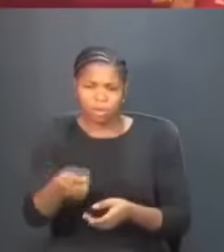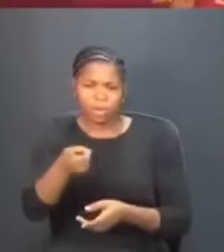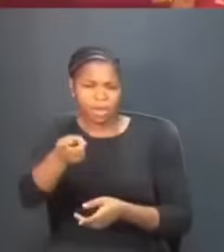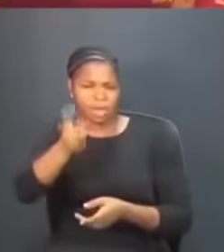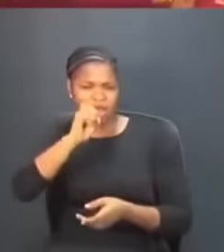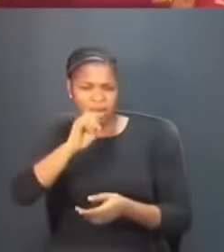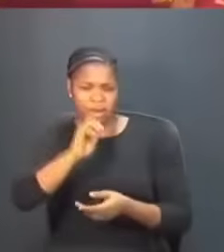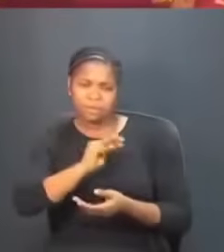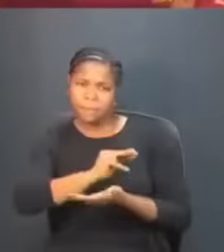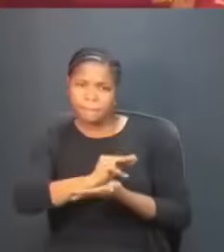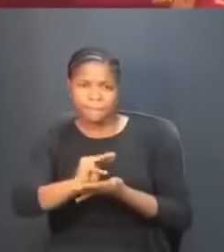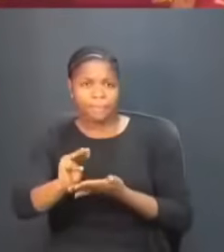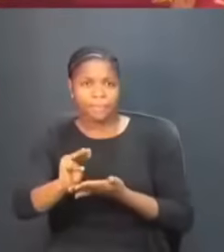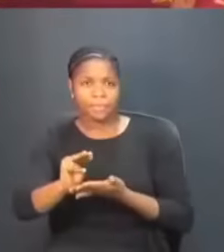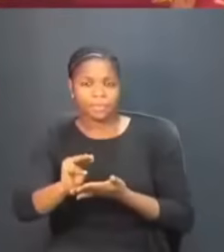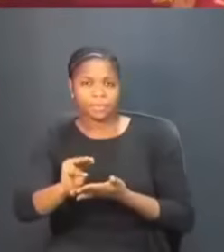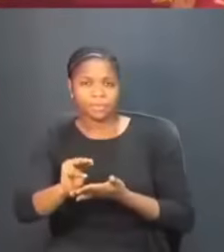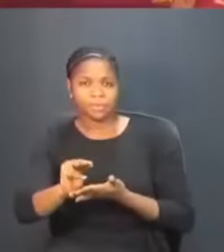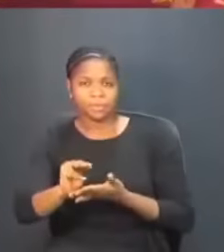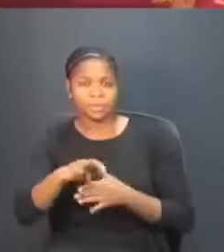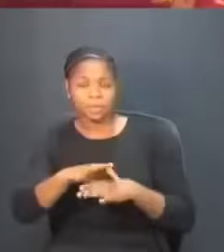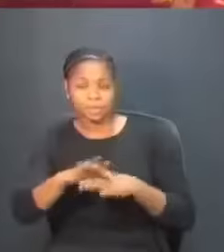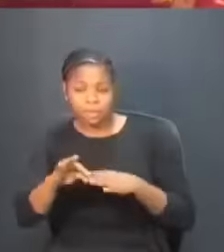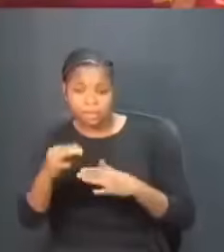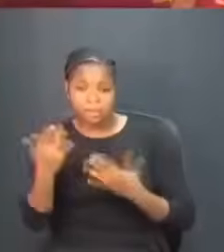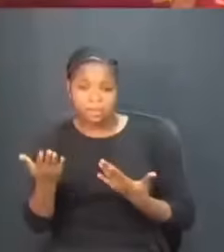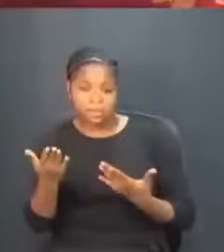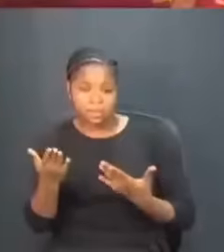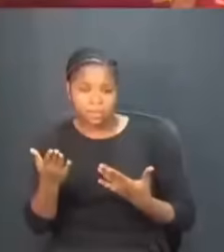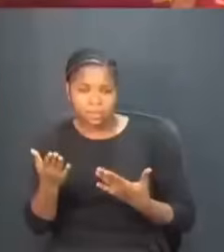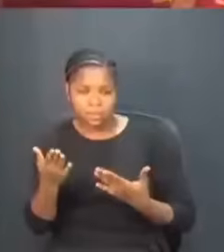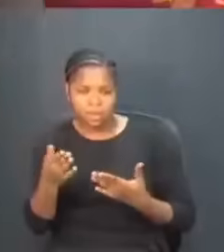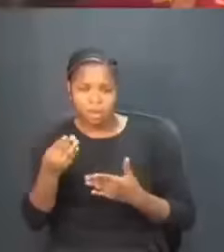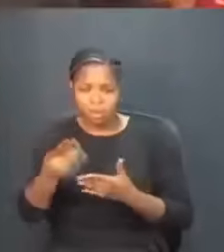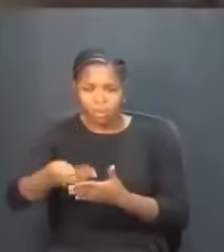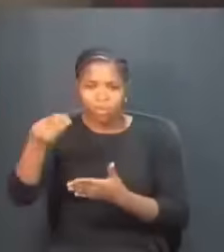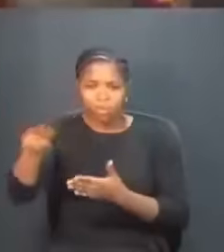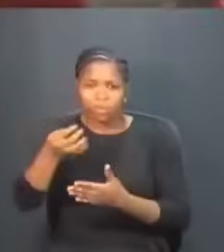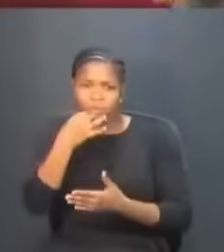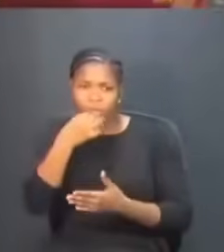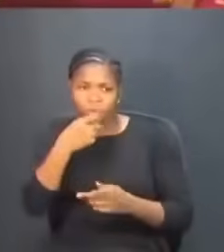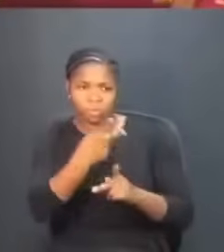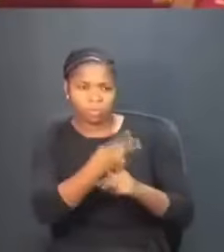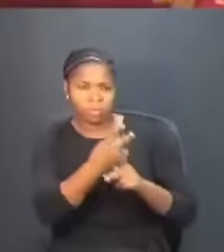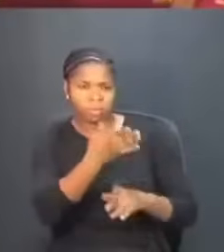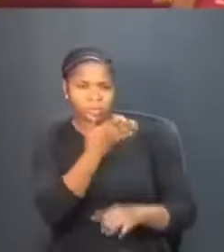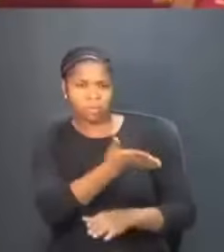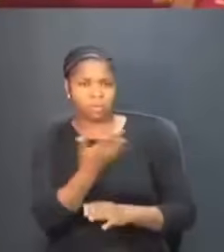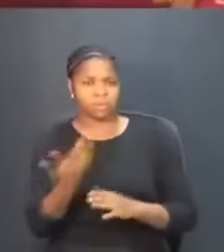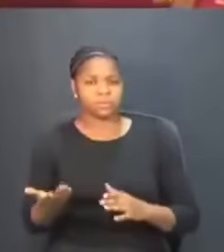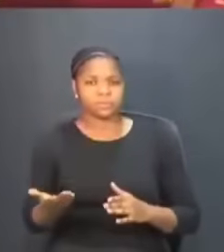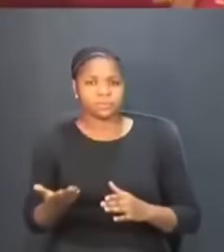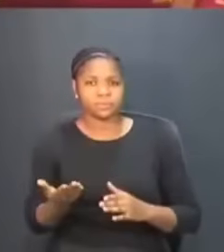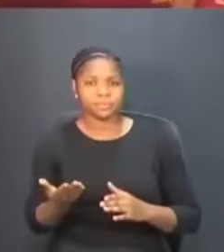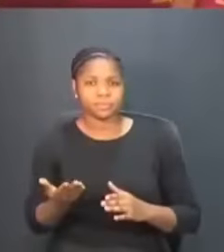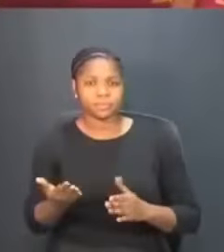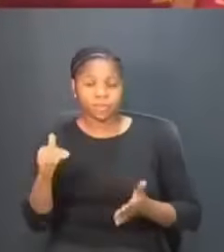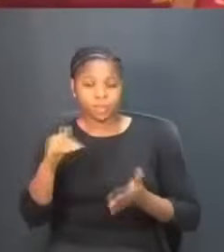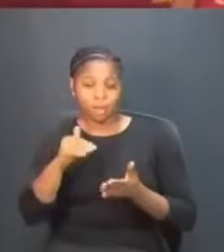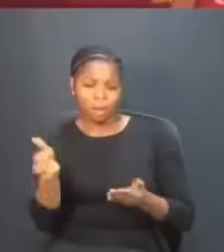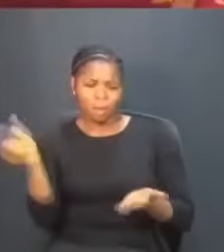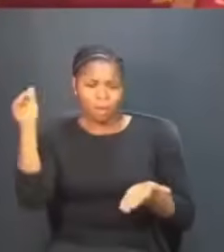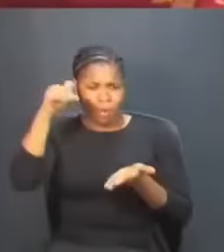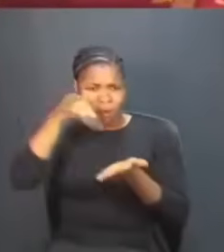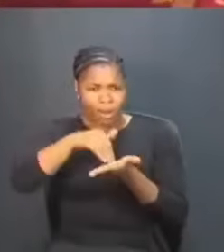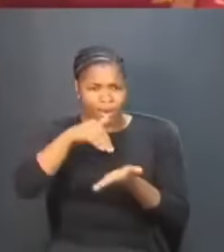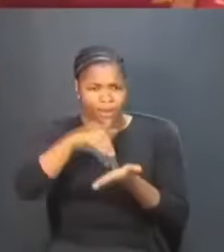that was why in the 2026 budget, an additional 200 million was provided. And I added that this is the